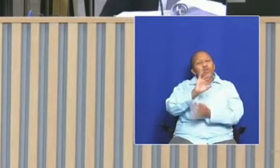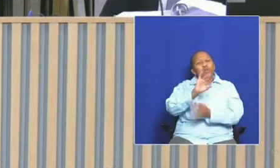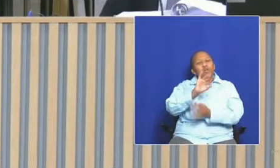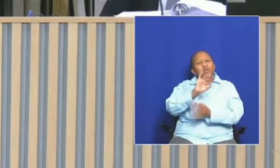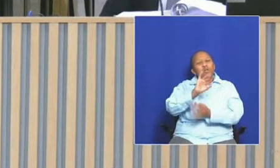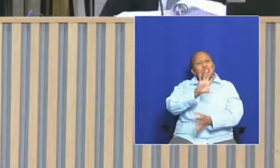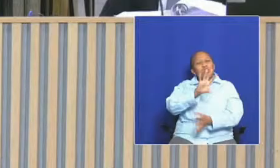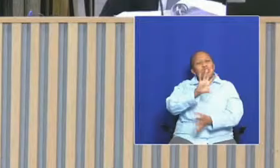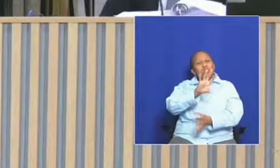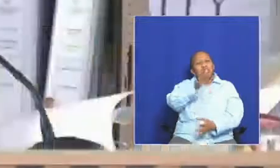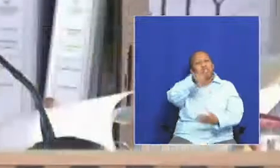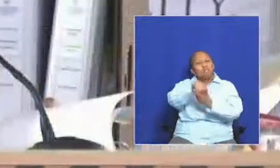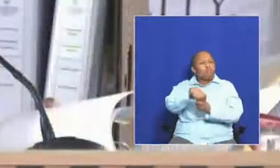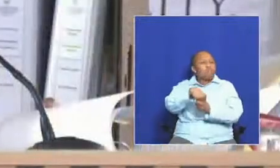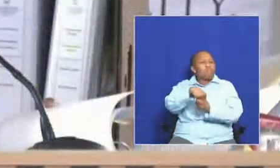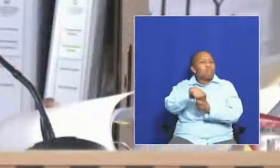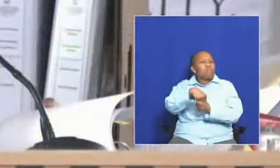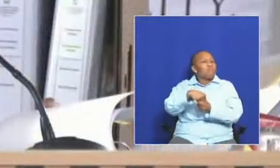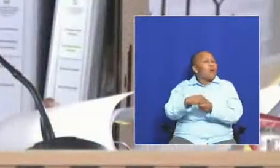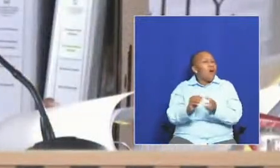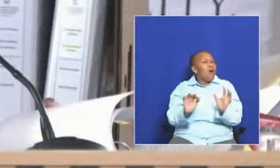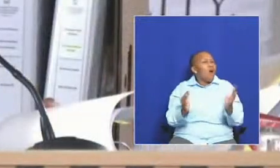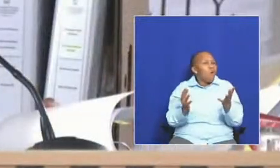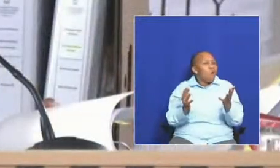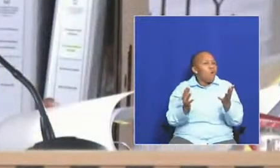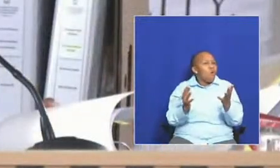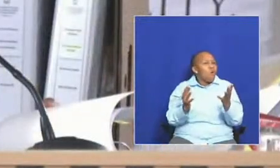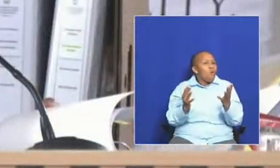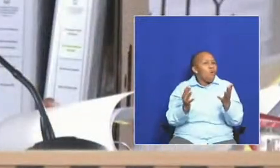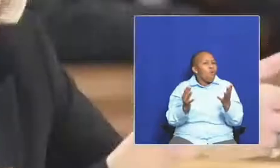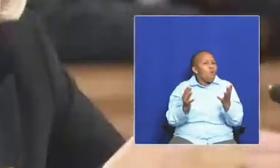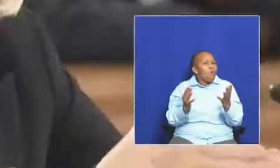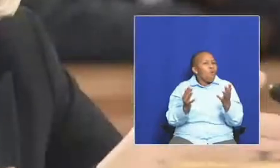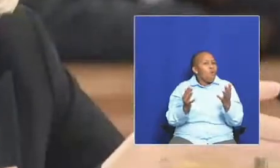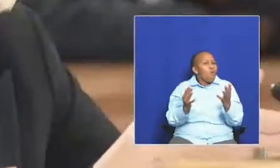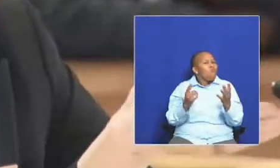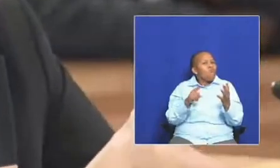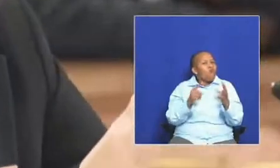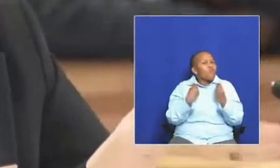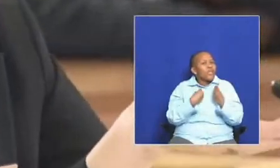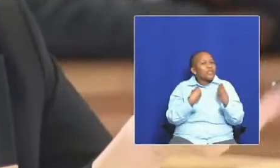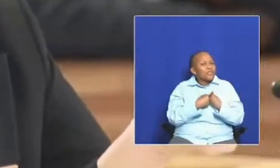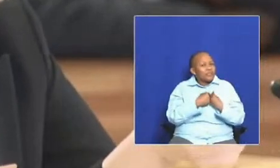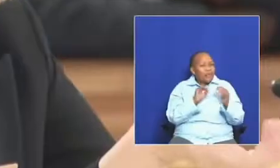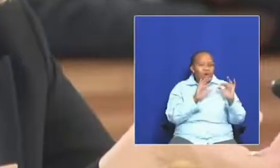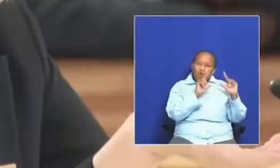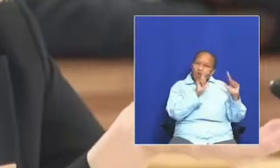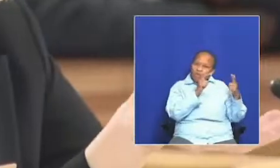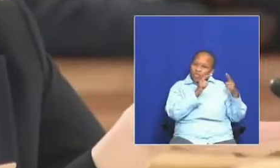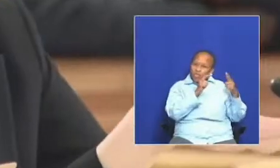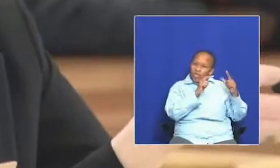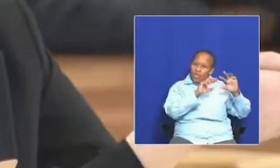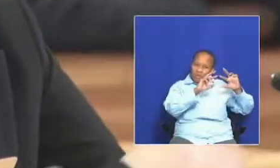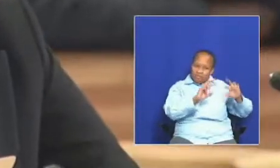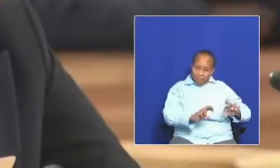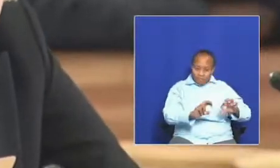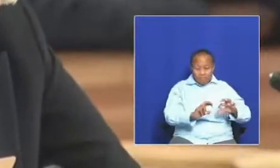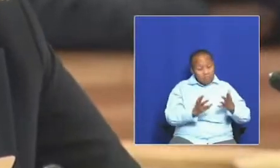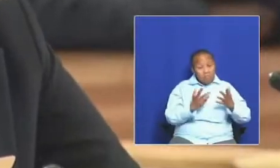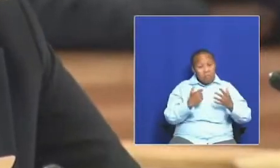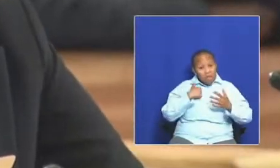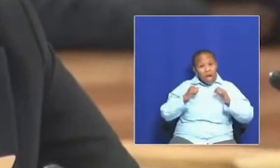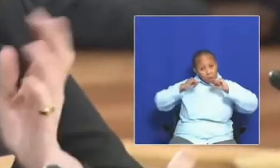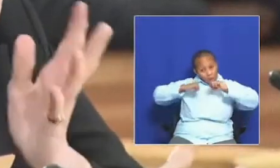being investigated by the Commission? I doubt the client to answer the question, but